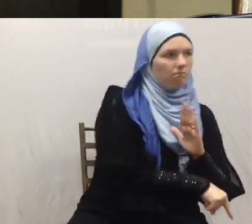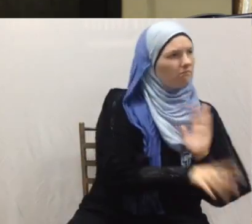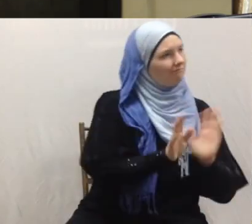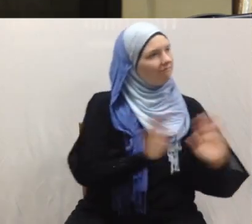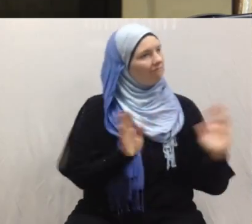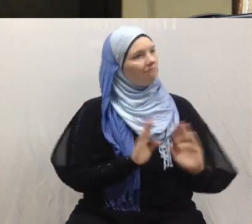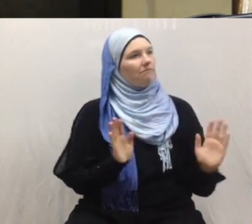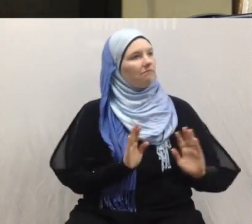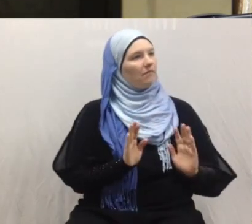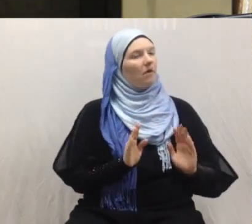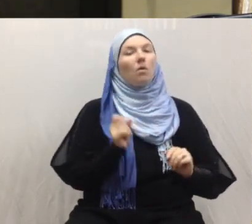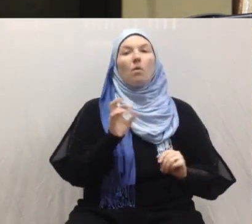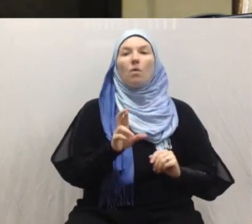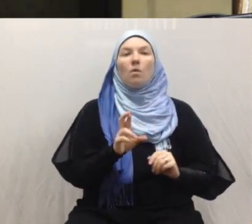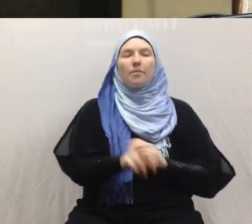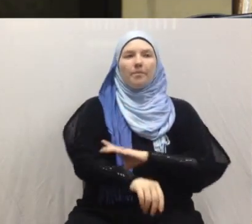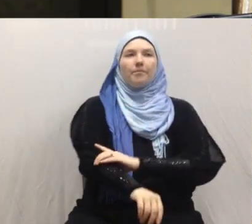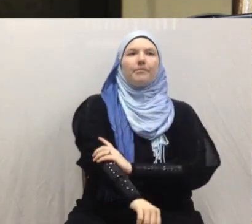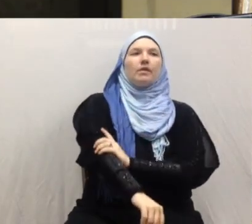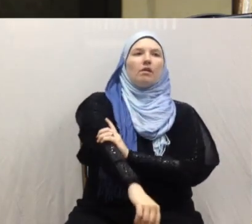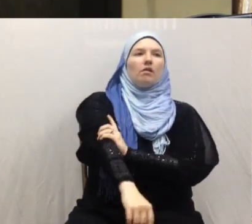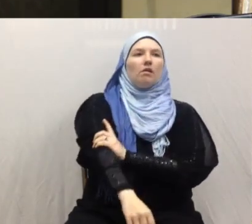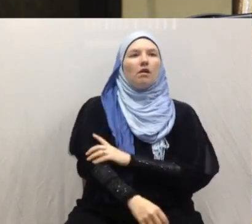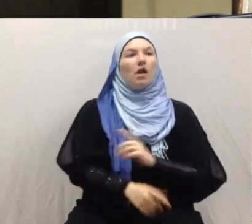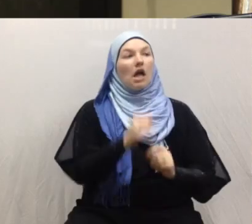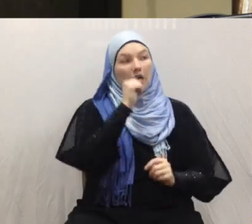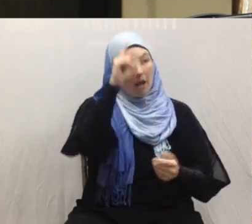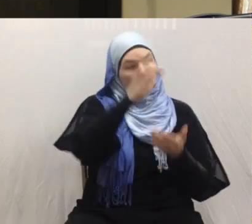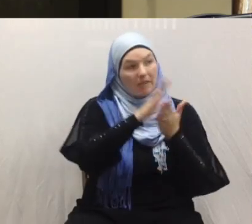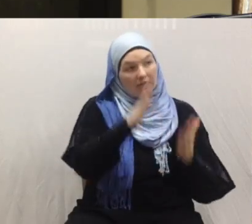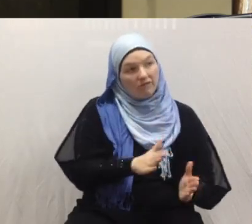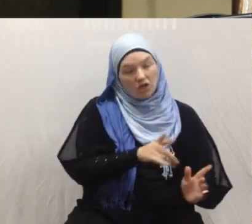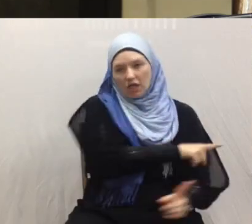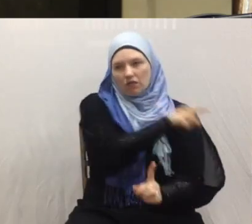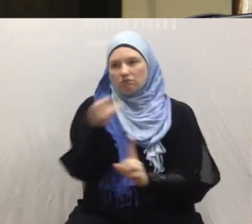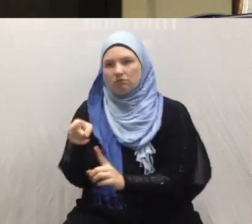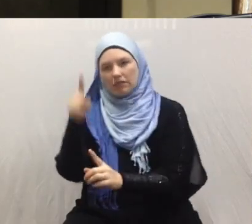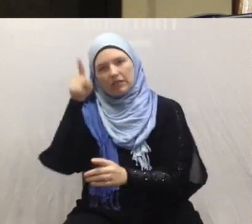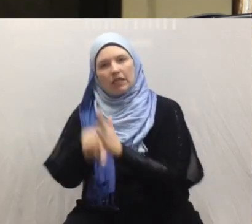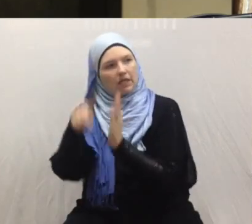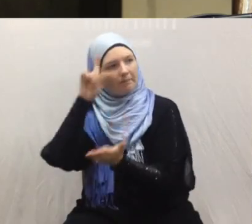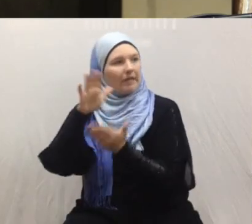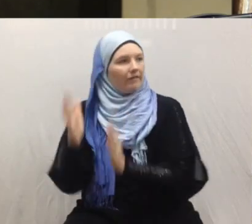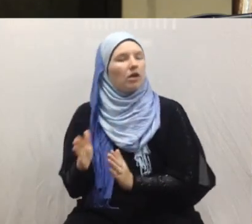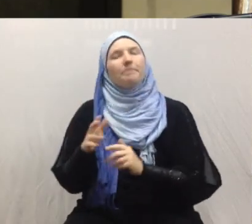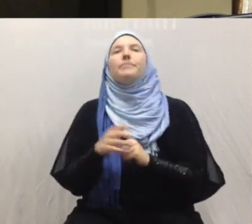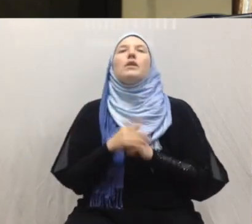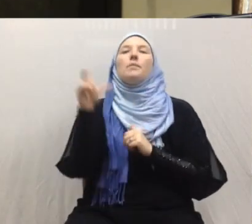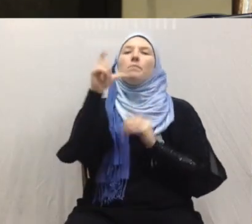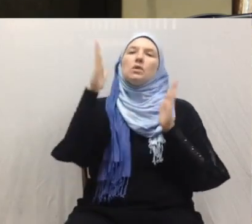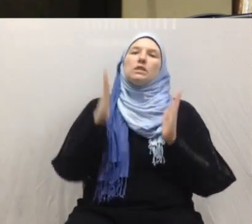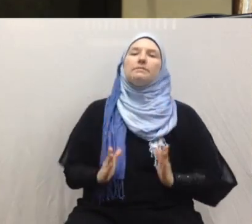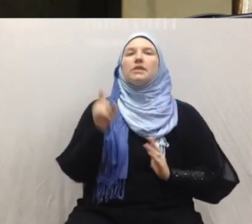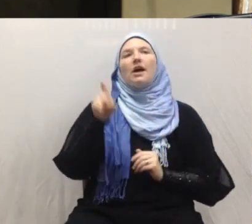he aid an unbeliever against a believer. In other words, Muslims have to